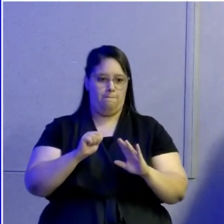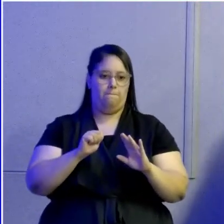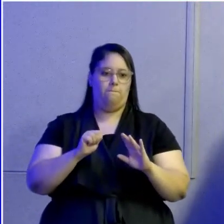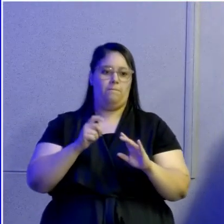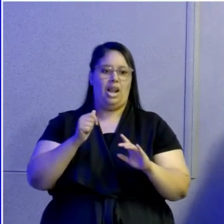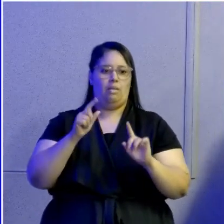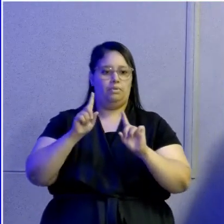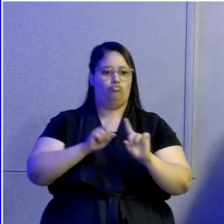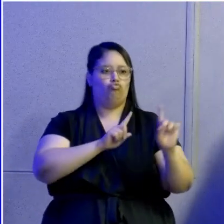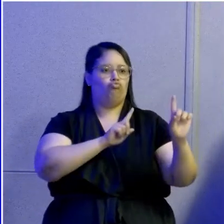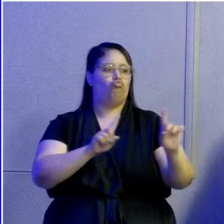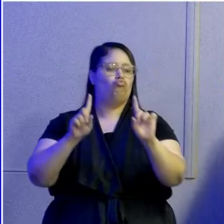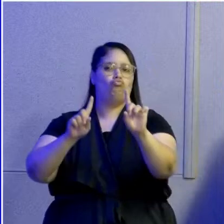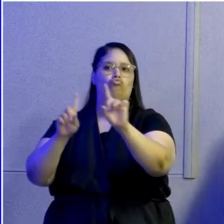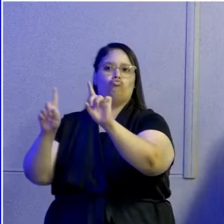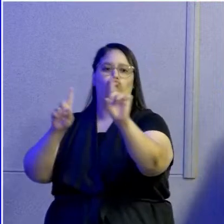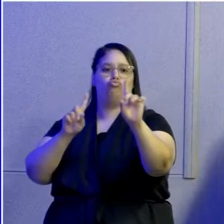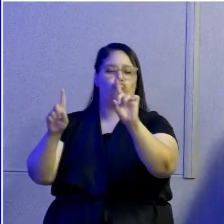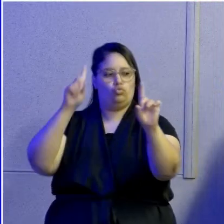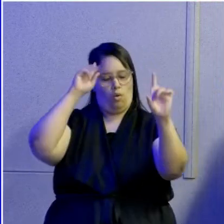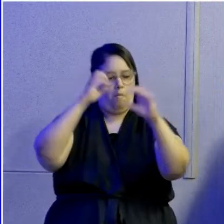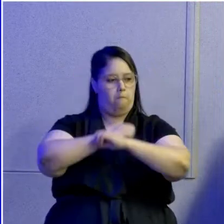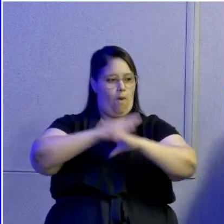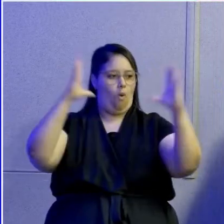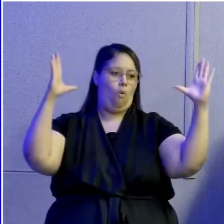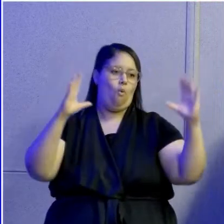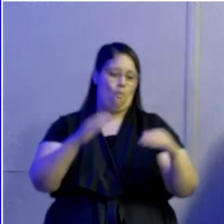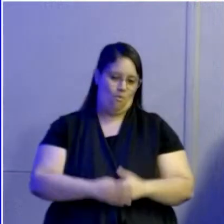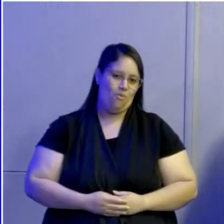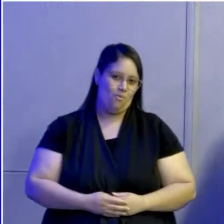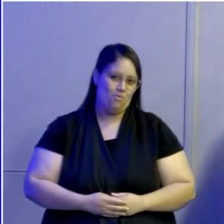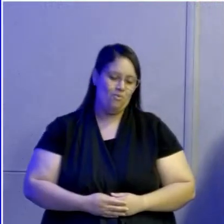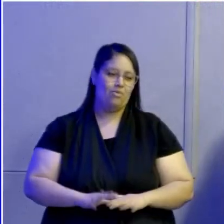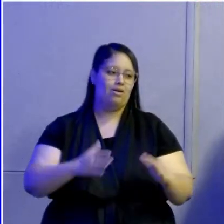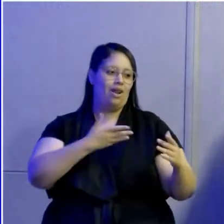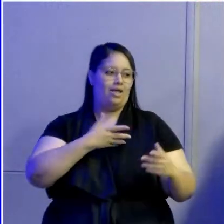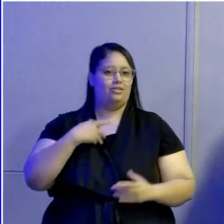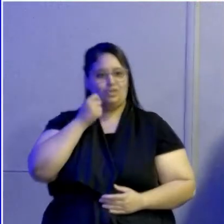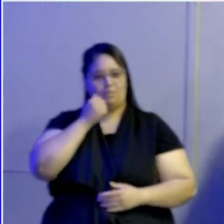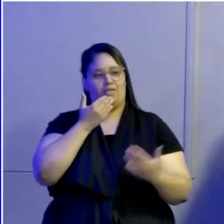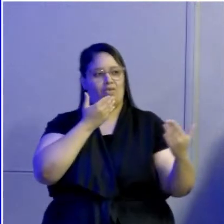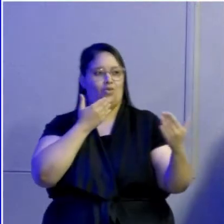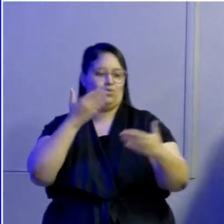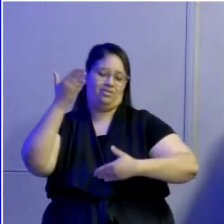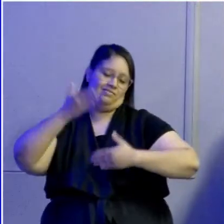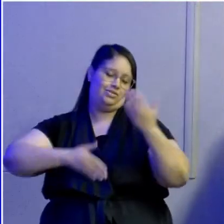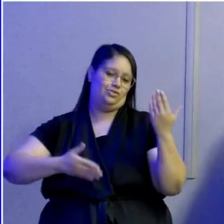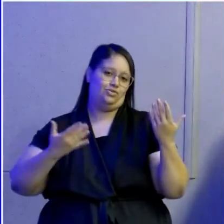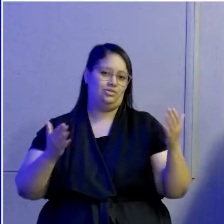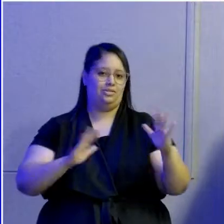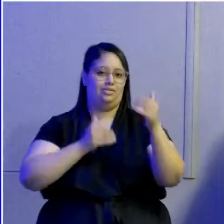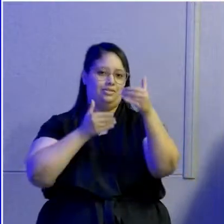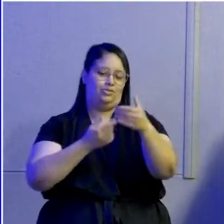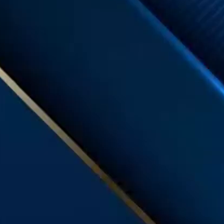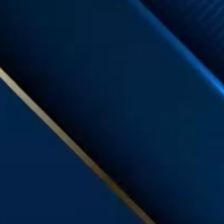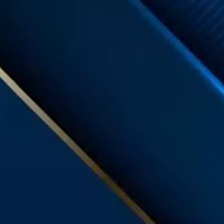a walkabout to blow her mind even further. Ladies and gents, thanks for being here. That's the end of session